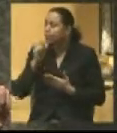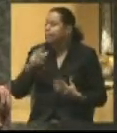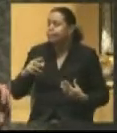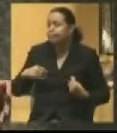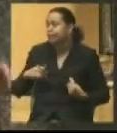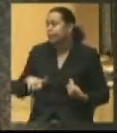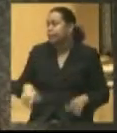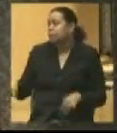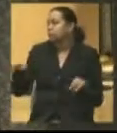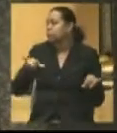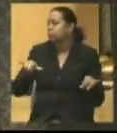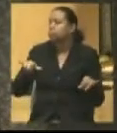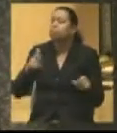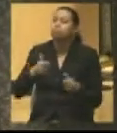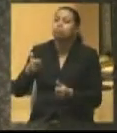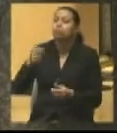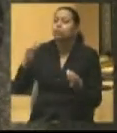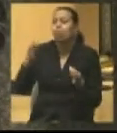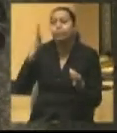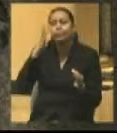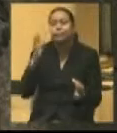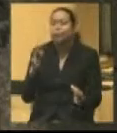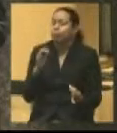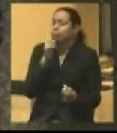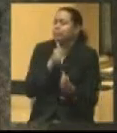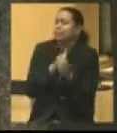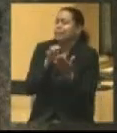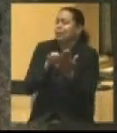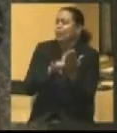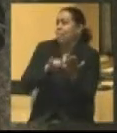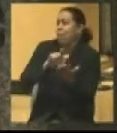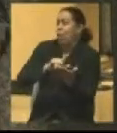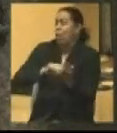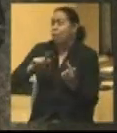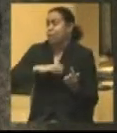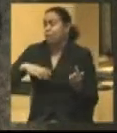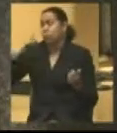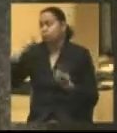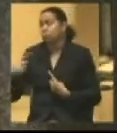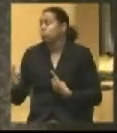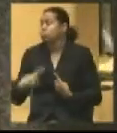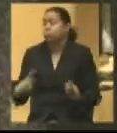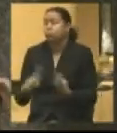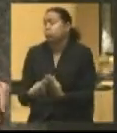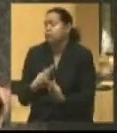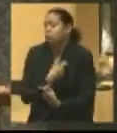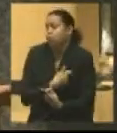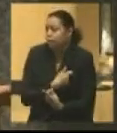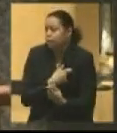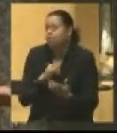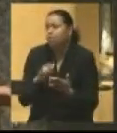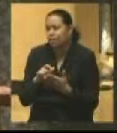Right? The Supreme Court could declare a law unconstitutional, but Congress could disagree and say, I'm sorry, we think it is constitutional. And I think that's